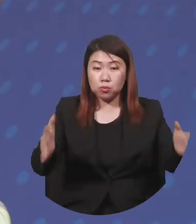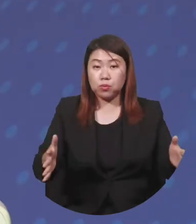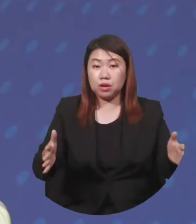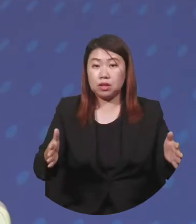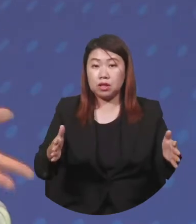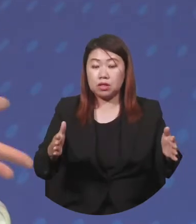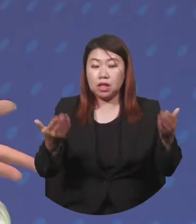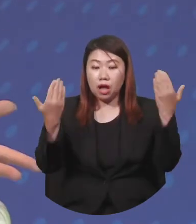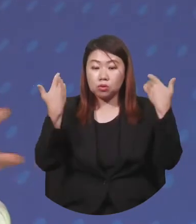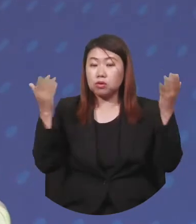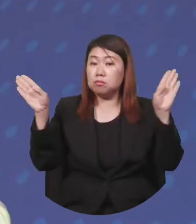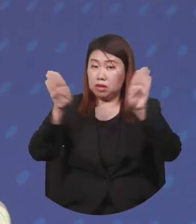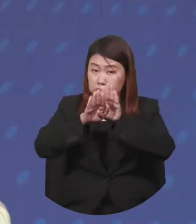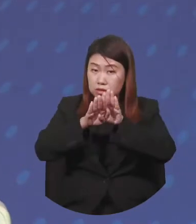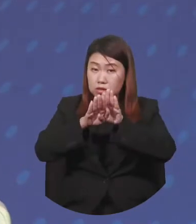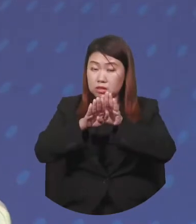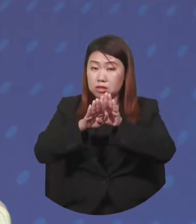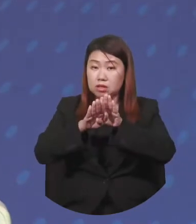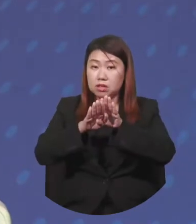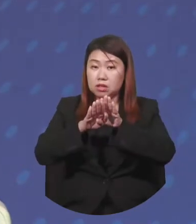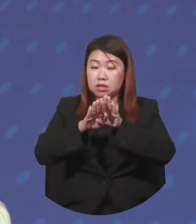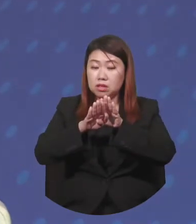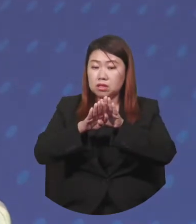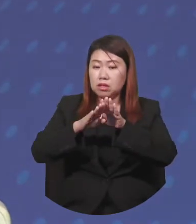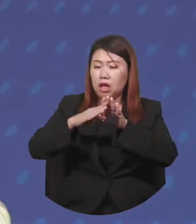course, dramatic economic ramifications.